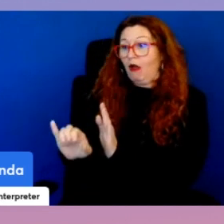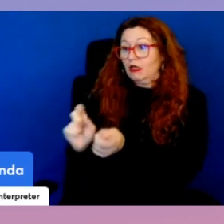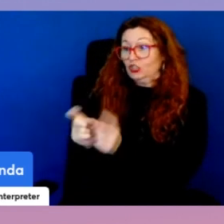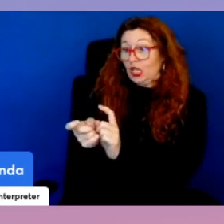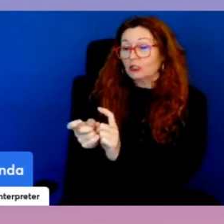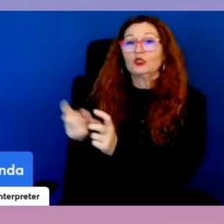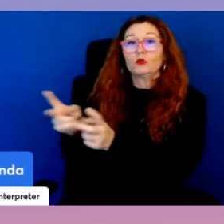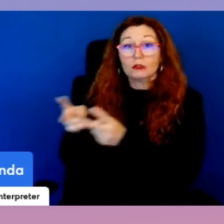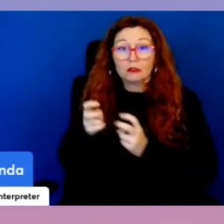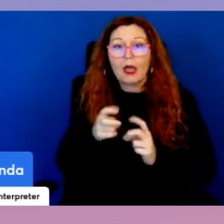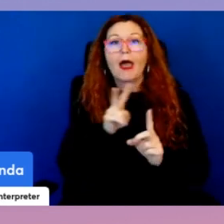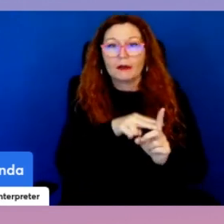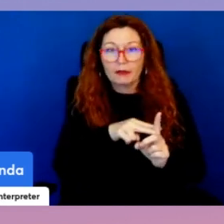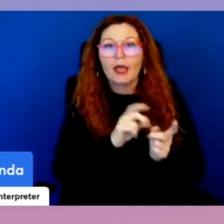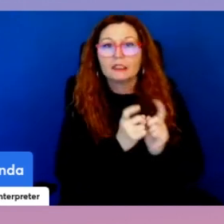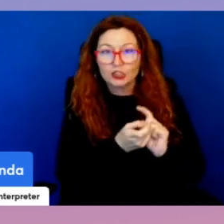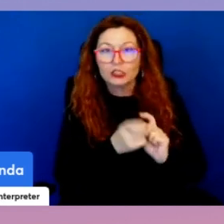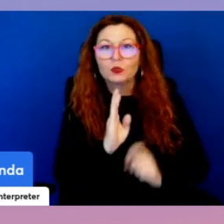change.